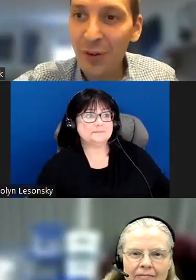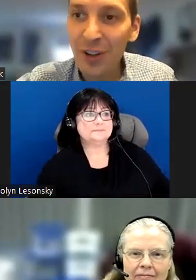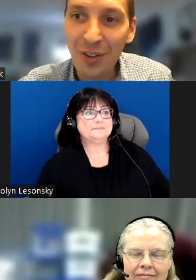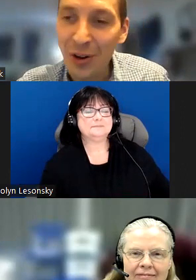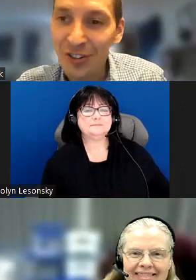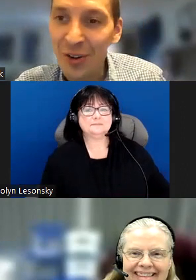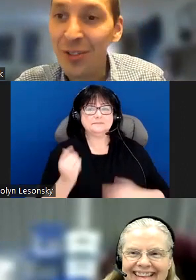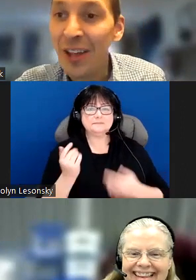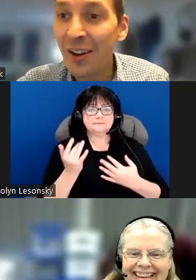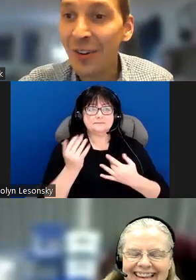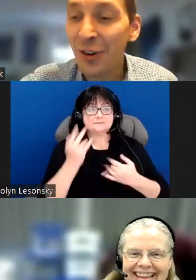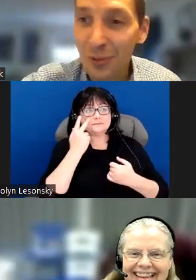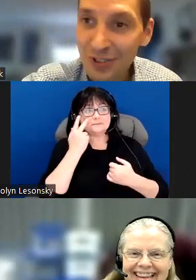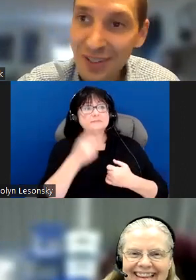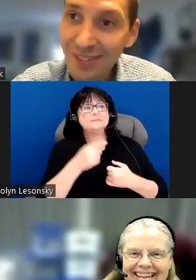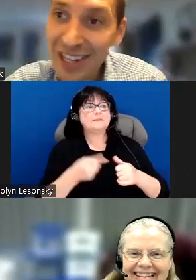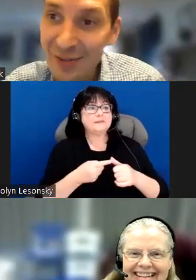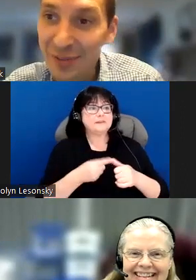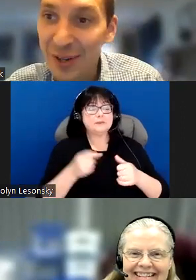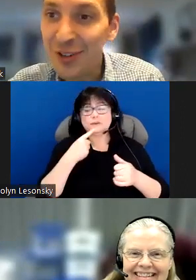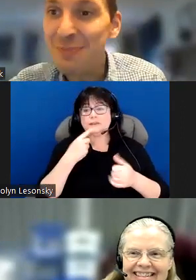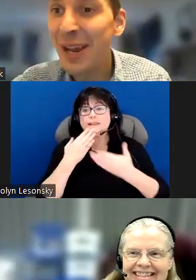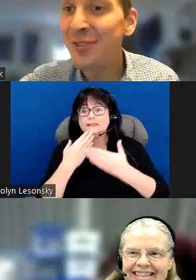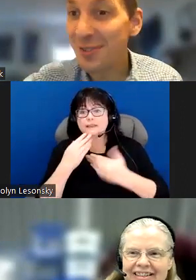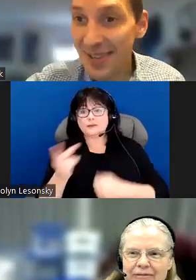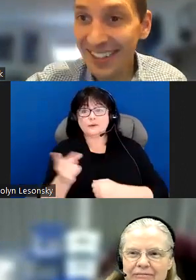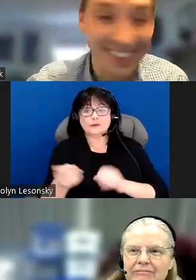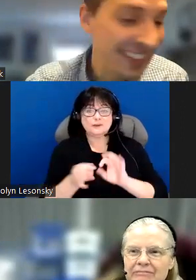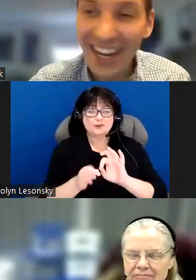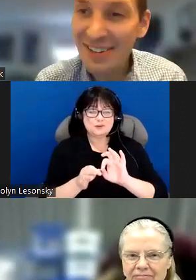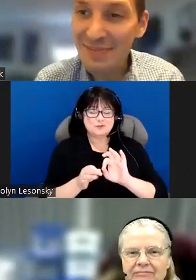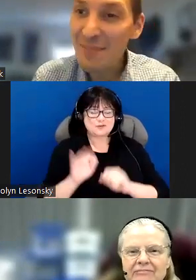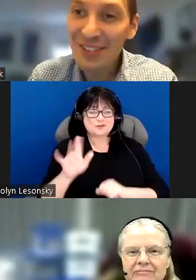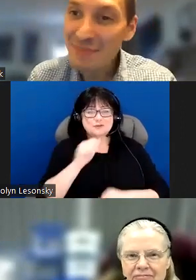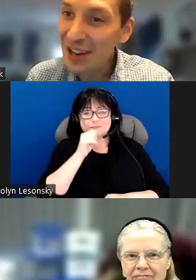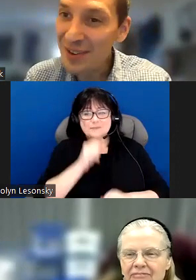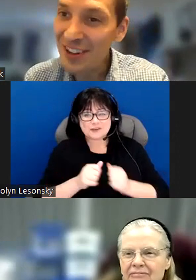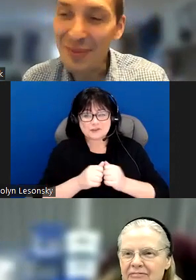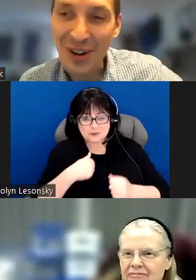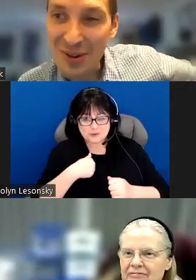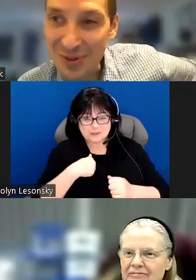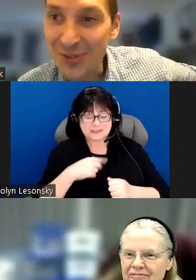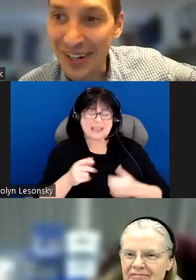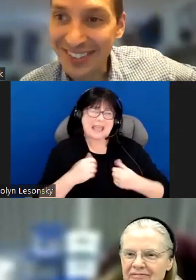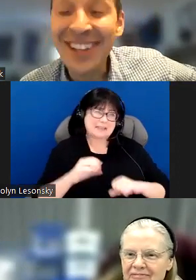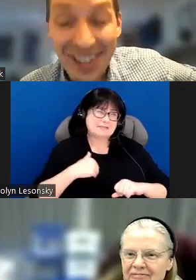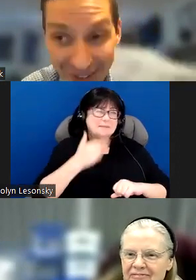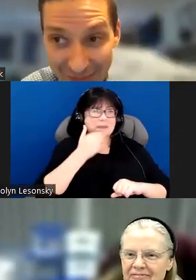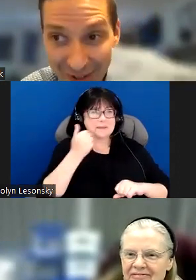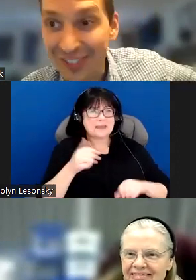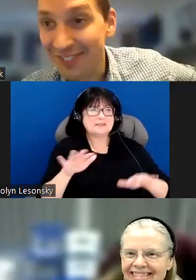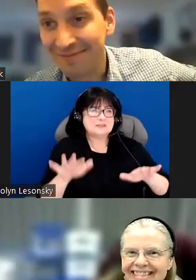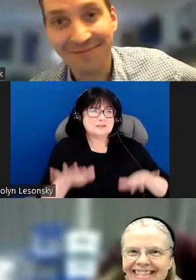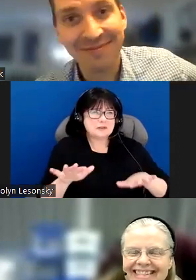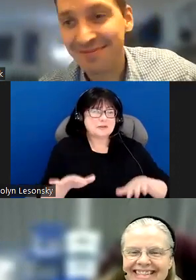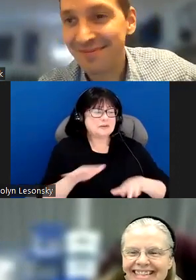While we wait for a question, I will thank our interpreter team. Thank you very much for your patience with me. I did my best to pace myself, but I know I move quick. Thank you